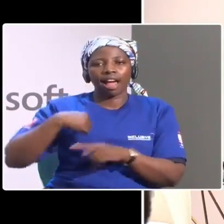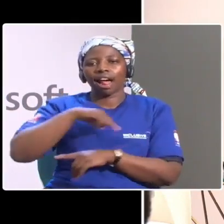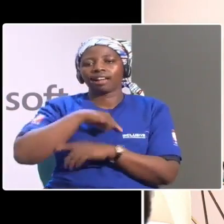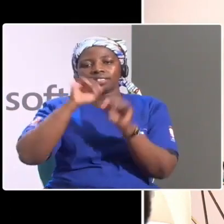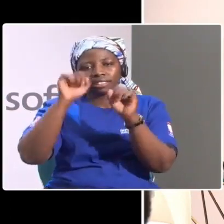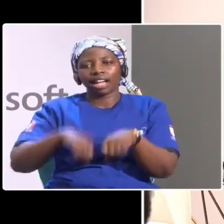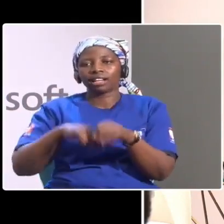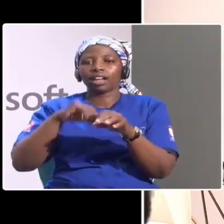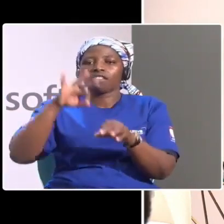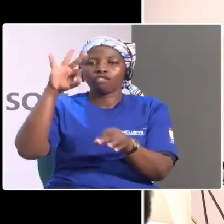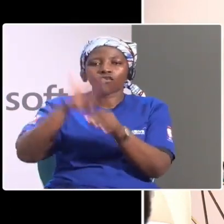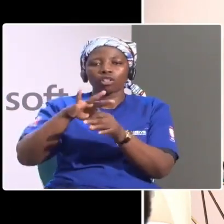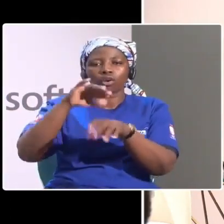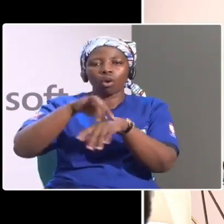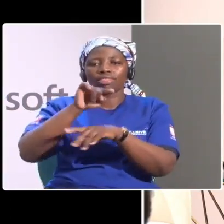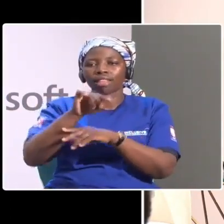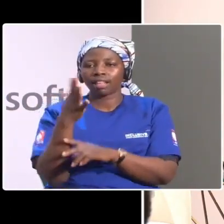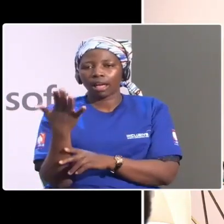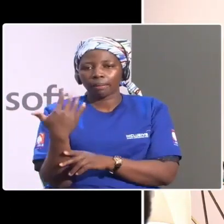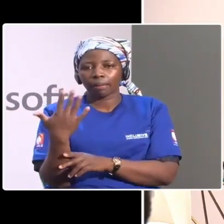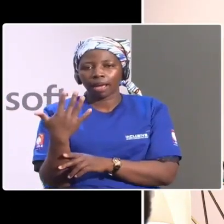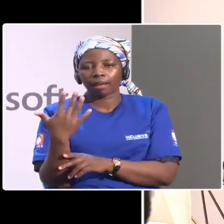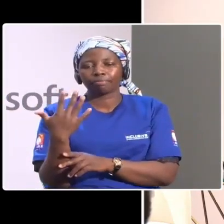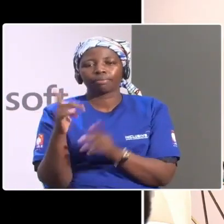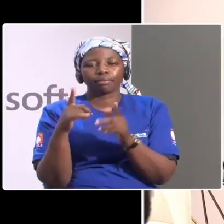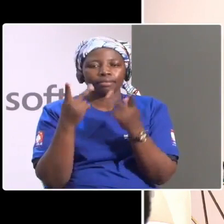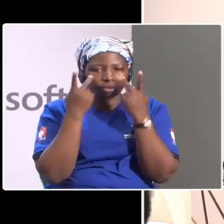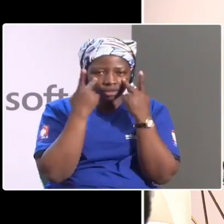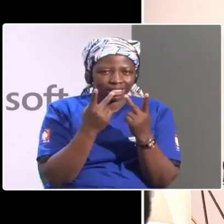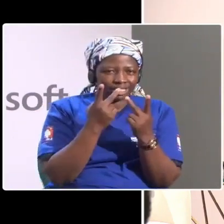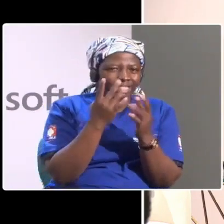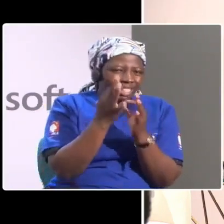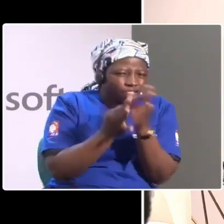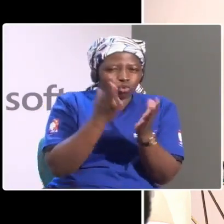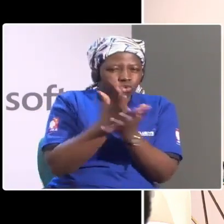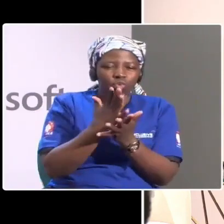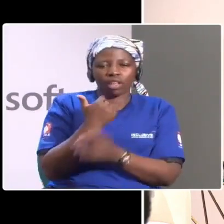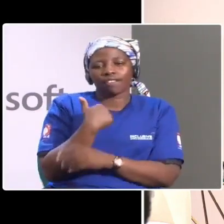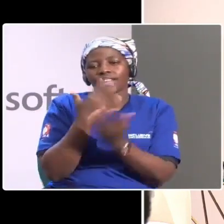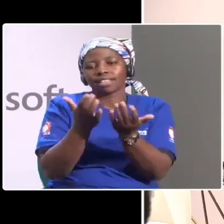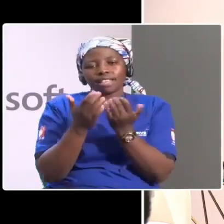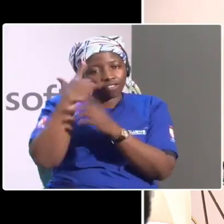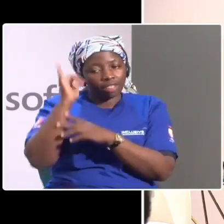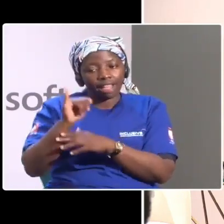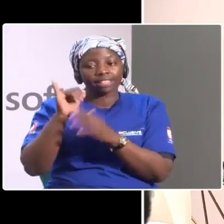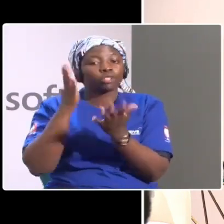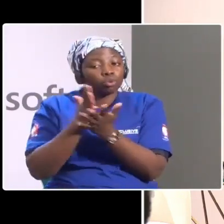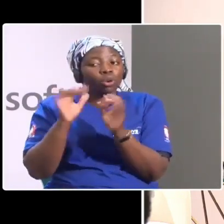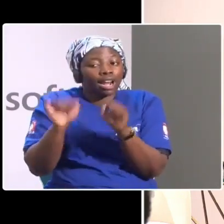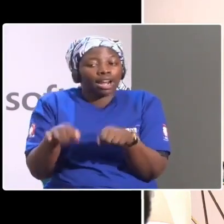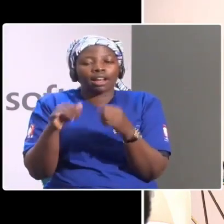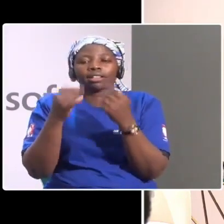to ballot on that document to see that there is a real need for that, and we can see there is a real need for